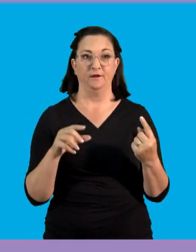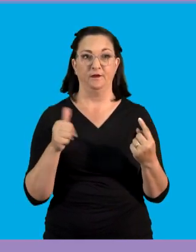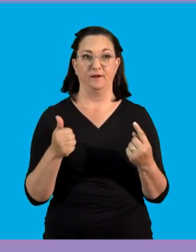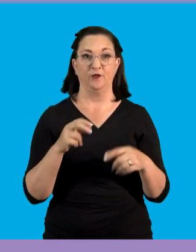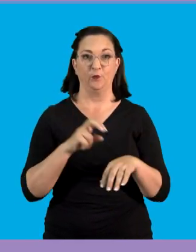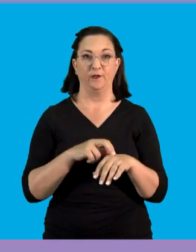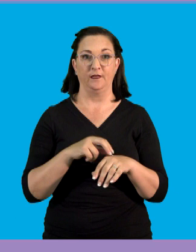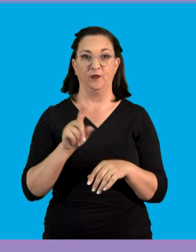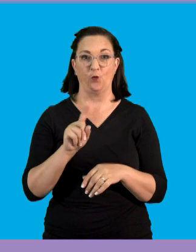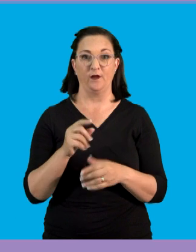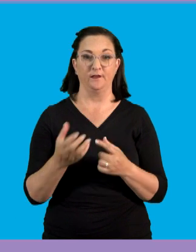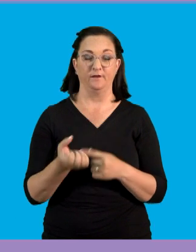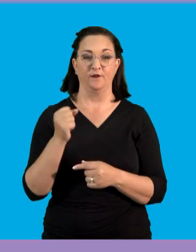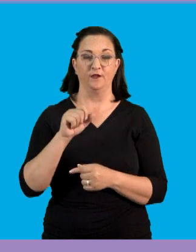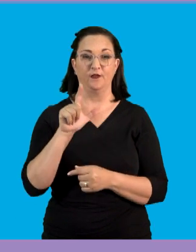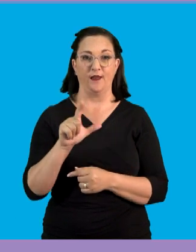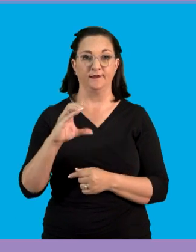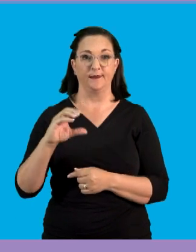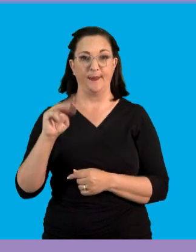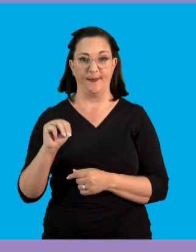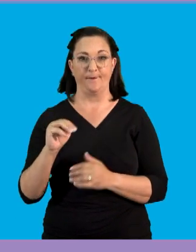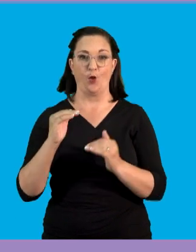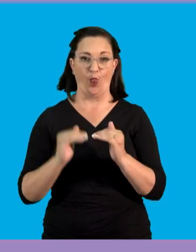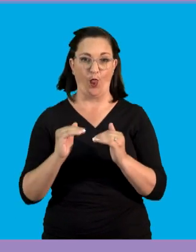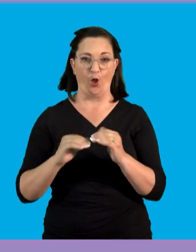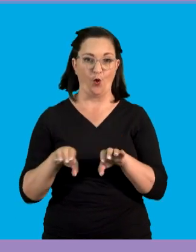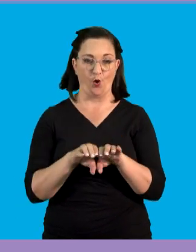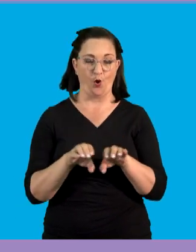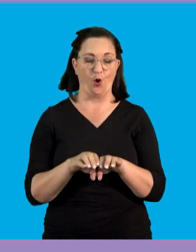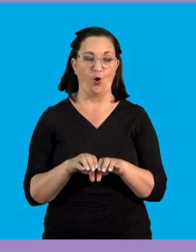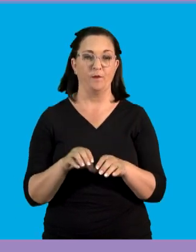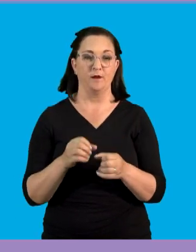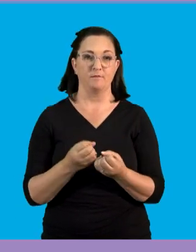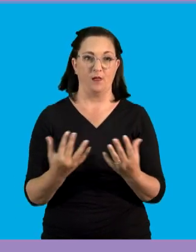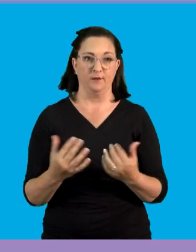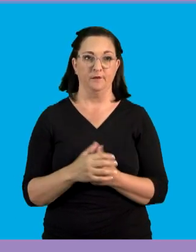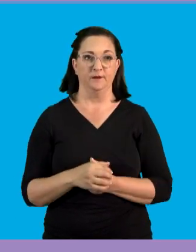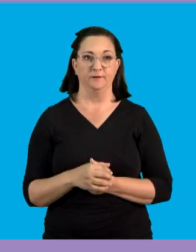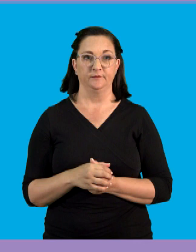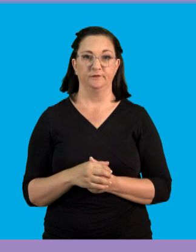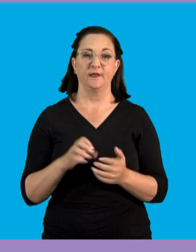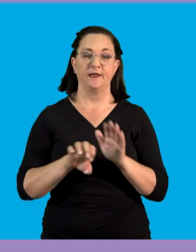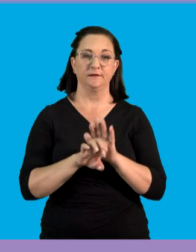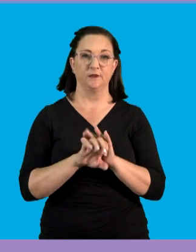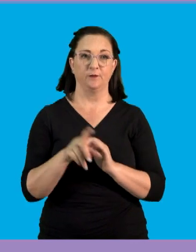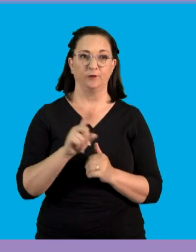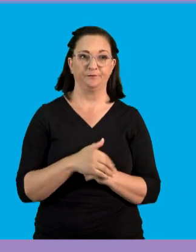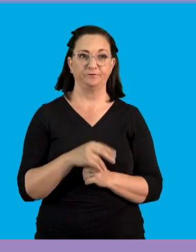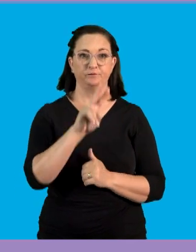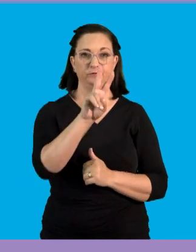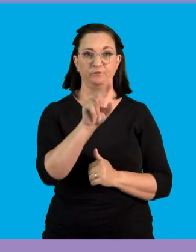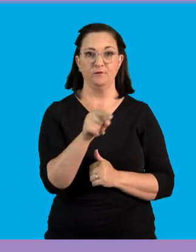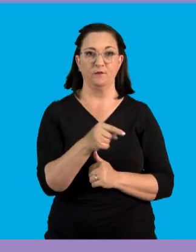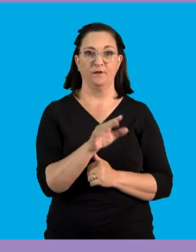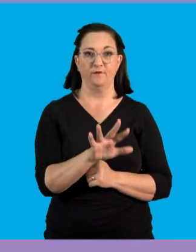the LCM, that is the lowest common multiple, to make sure that the denominators are the same. Here's an example. I have